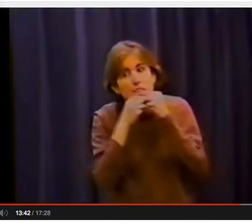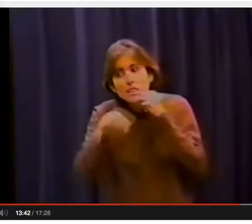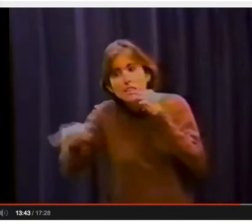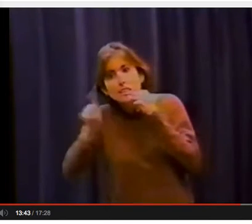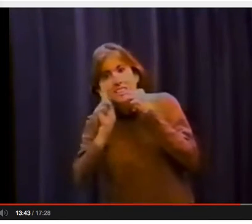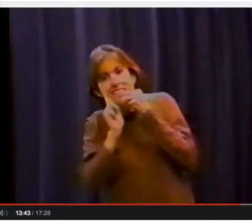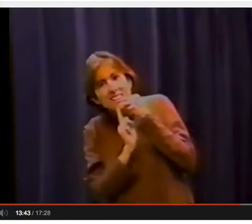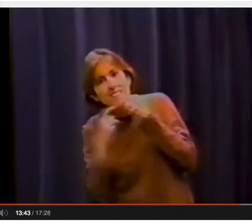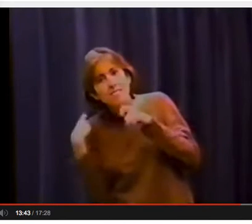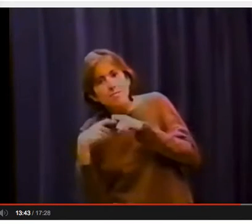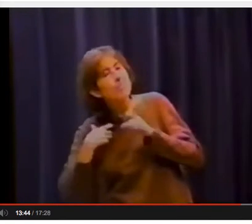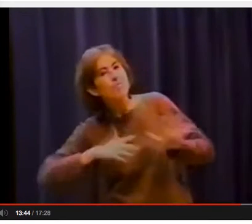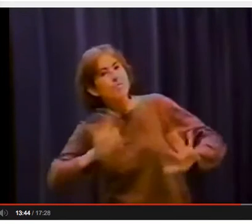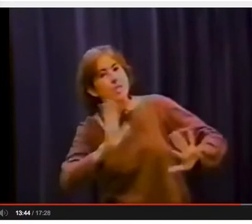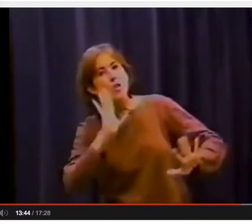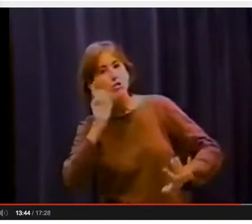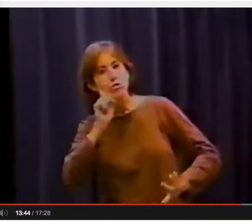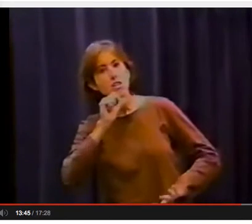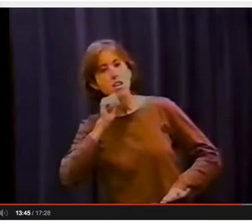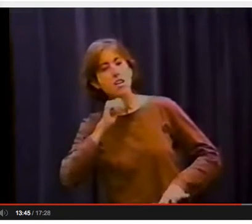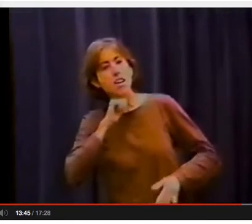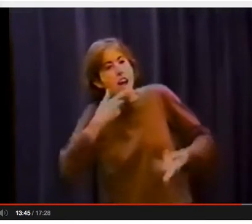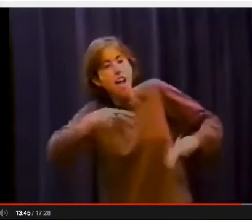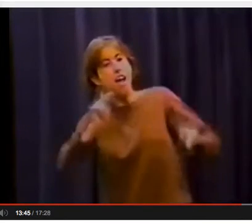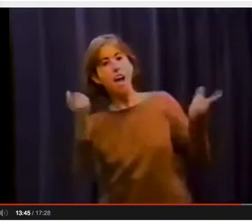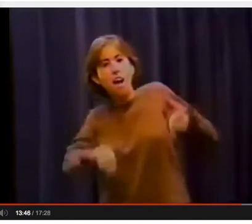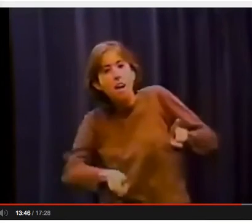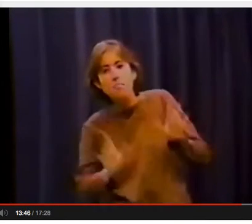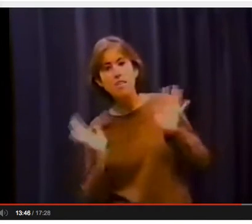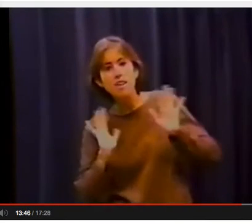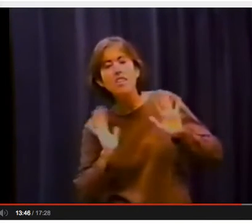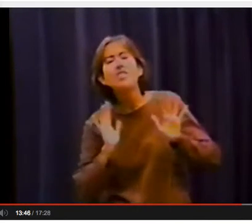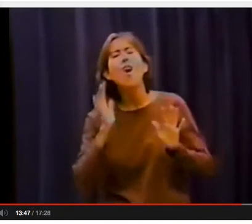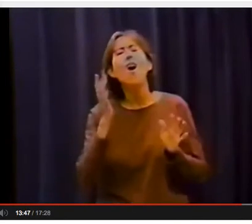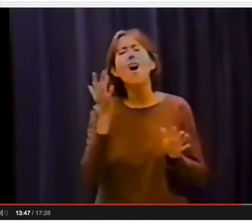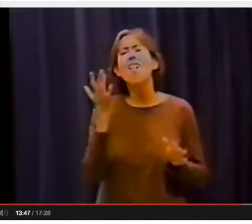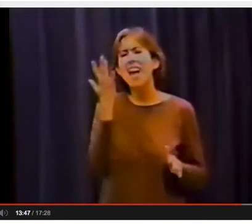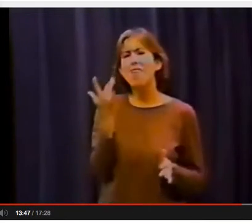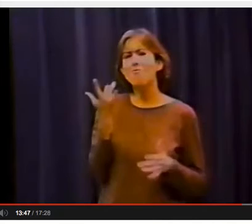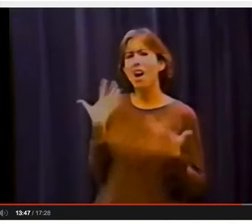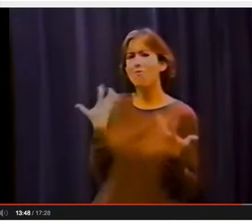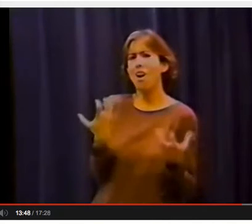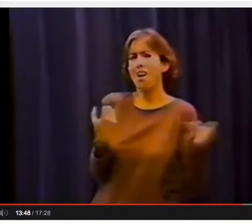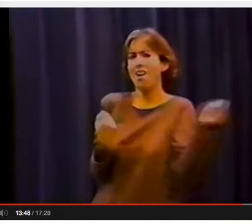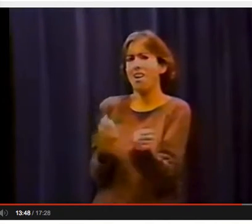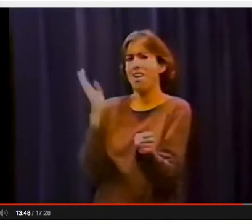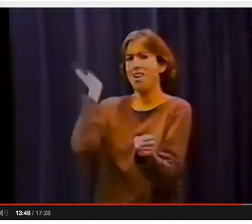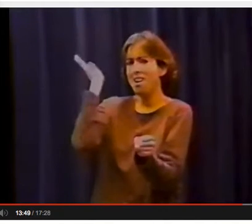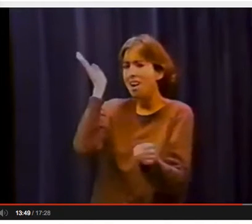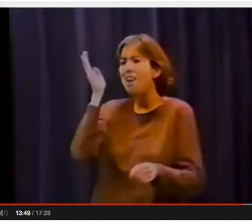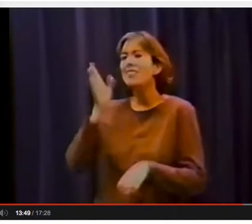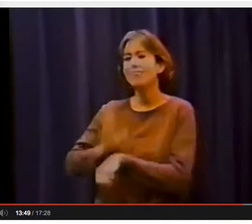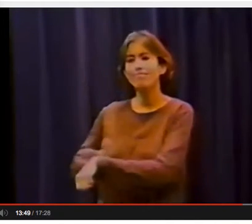They say they don't care who you are or if you're deaf or Spanish, they will shoot you. So